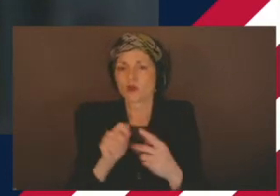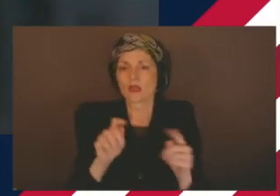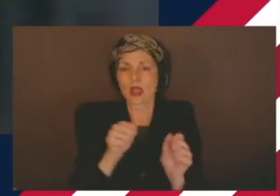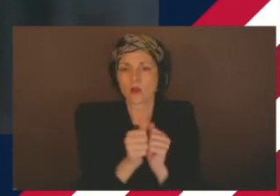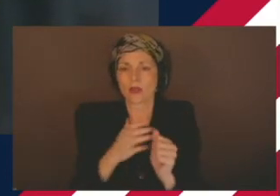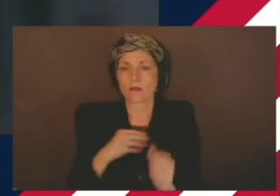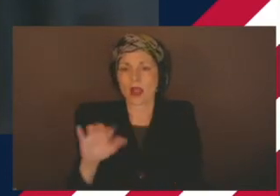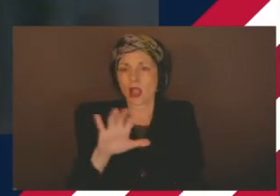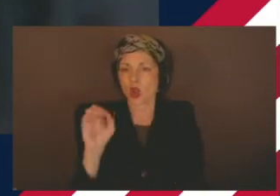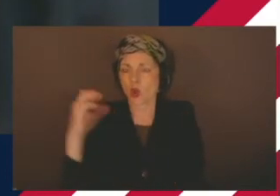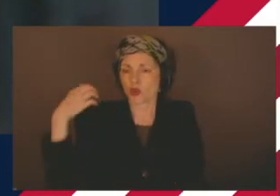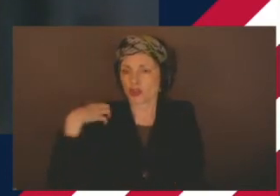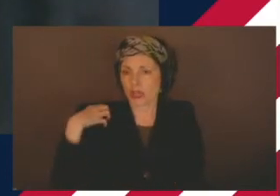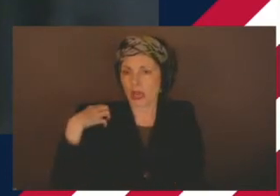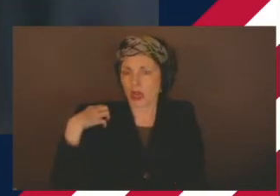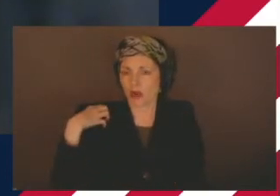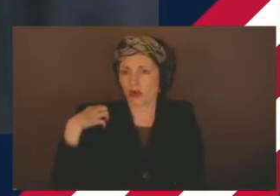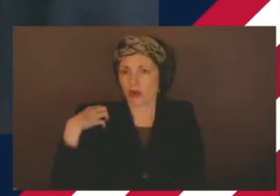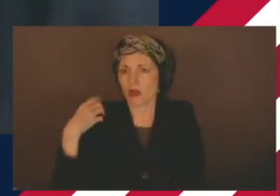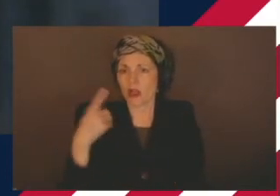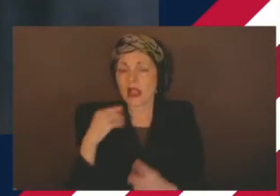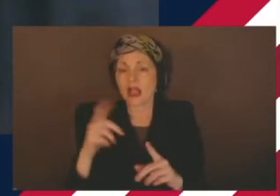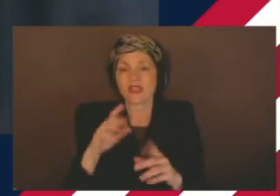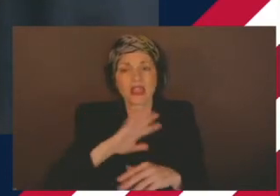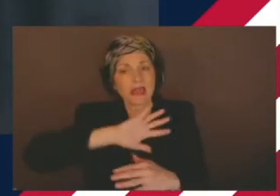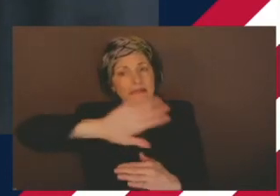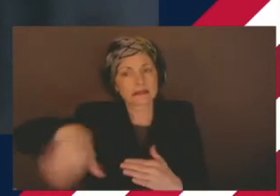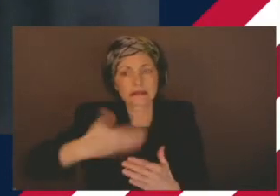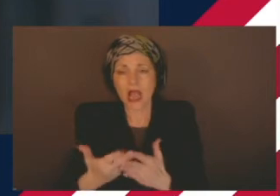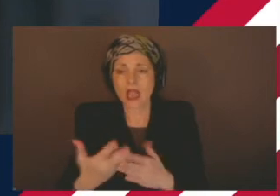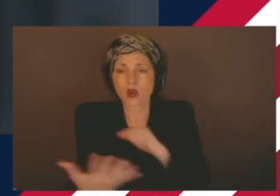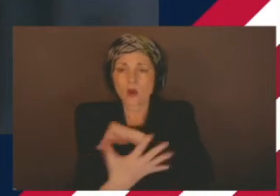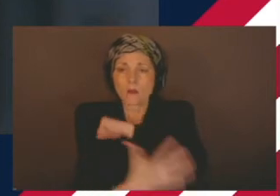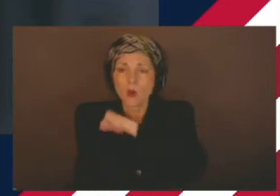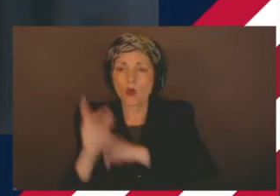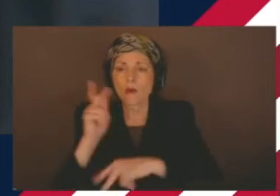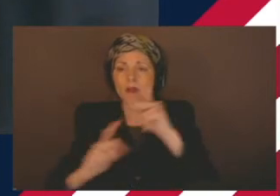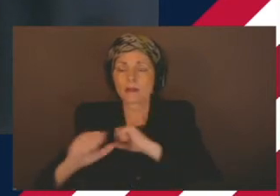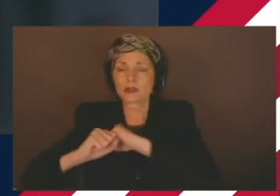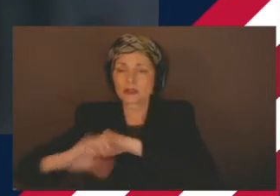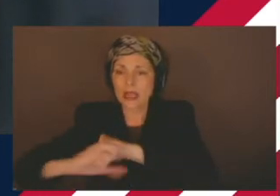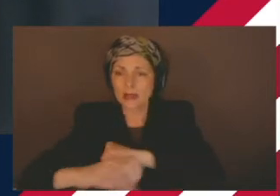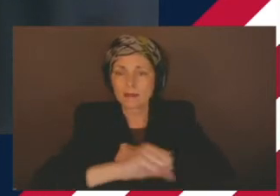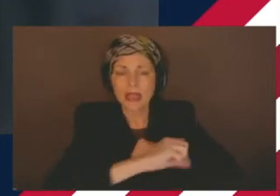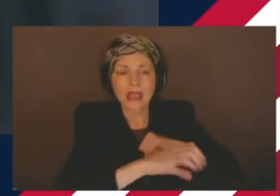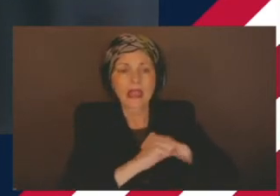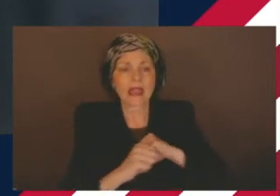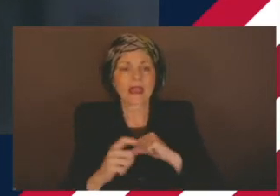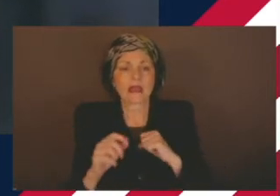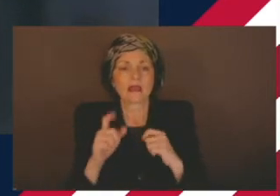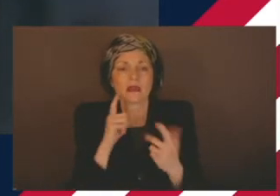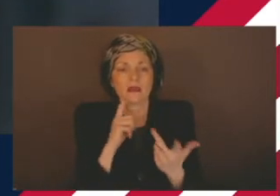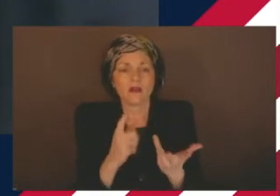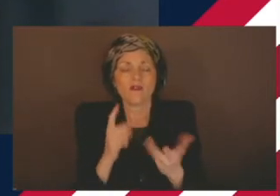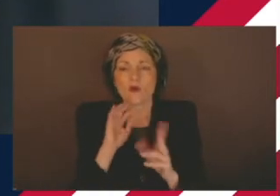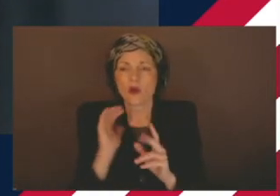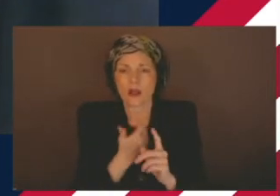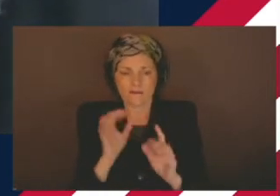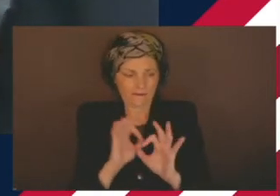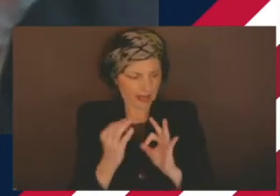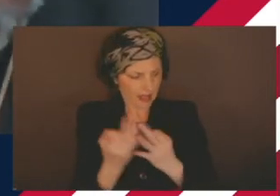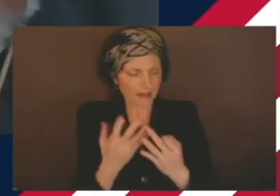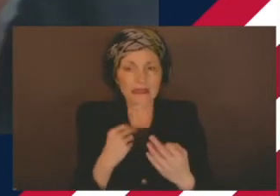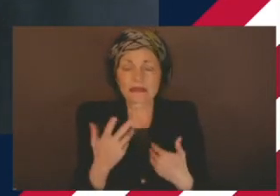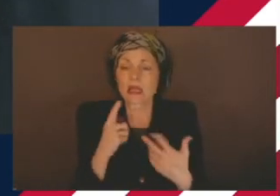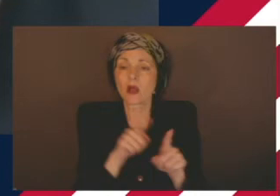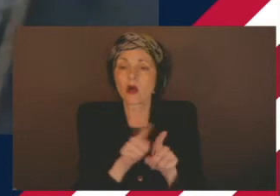and the entire Poor People's Campaign National Call for a Moral Revival family. I also greet you on behalf of the